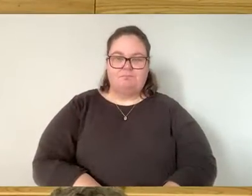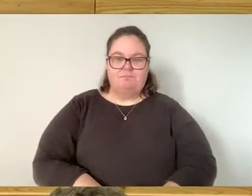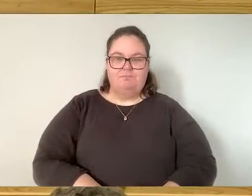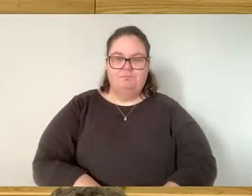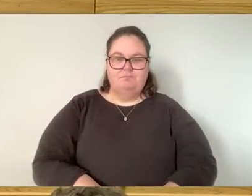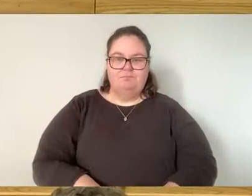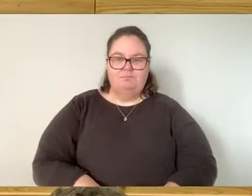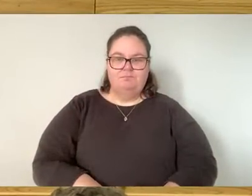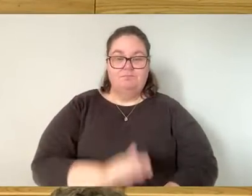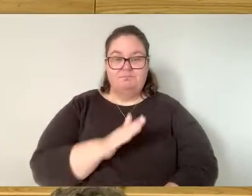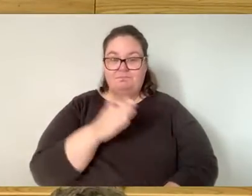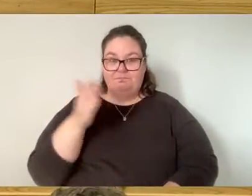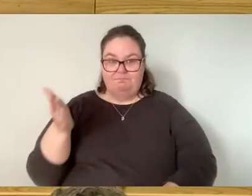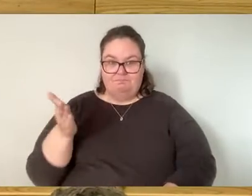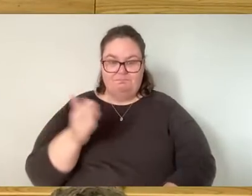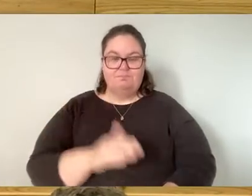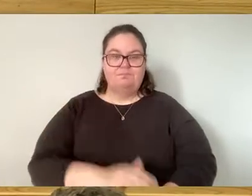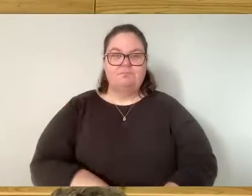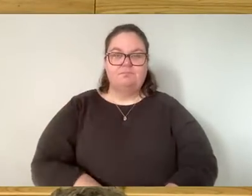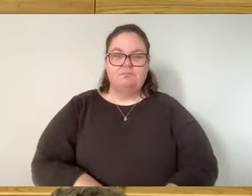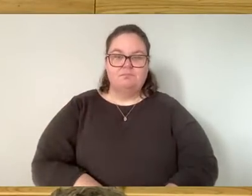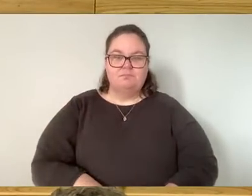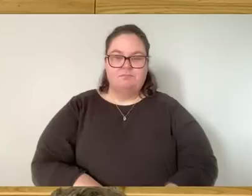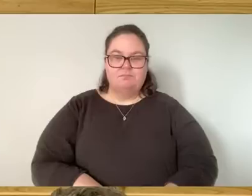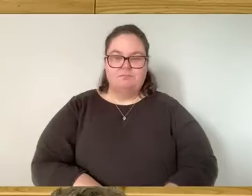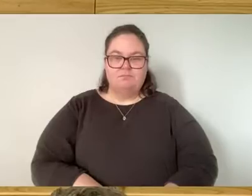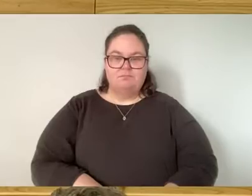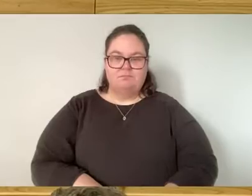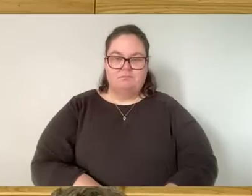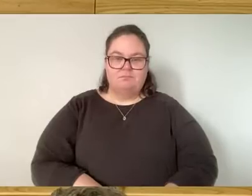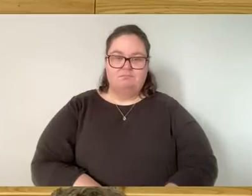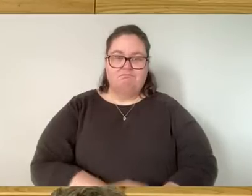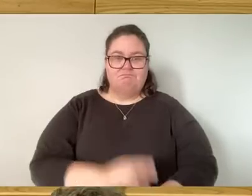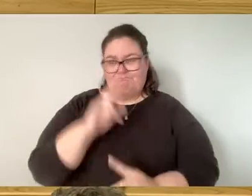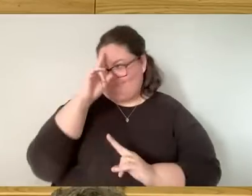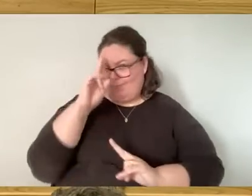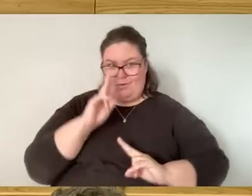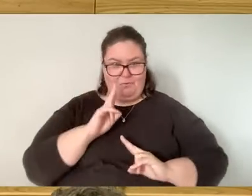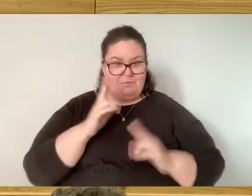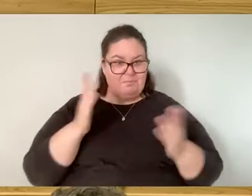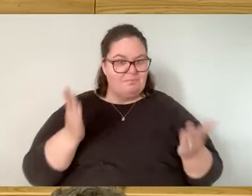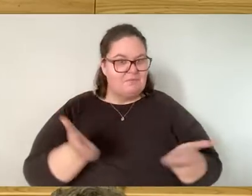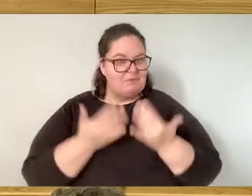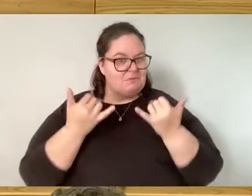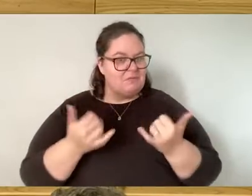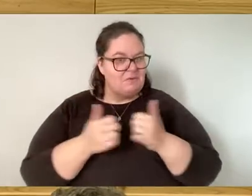Merci. C'est un honneur d'être It's an honor for me to be here with the minister.